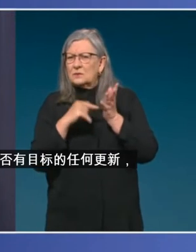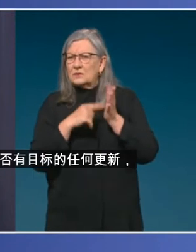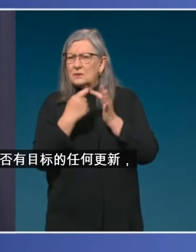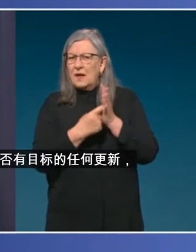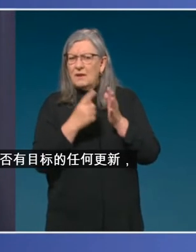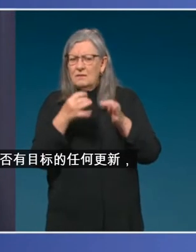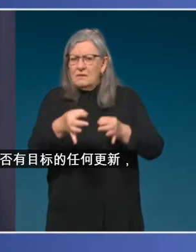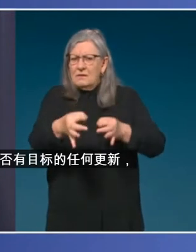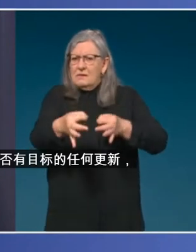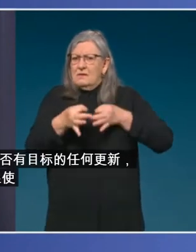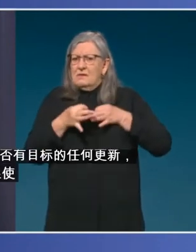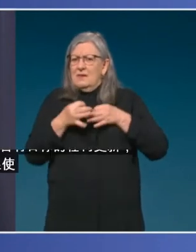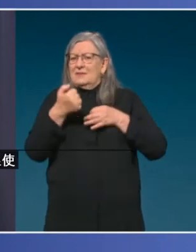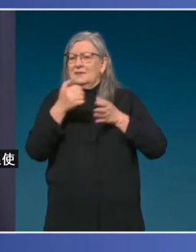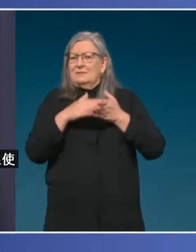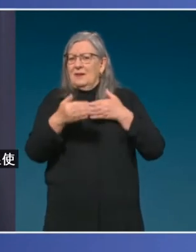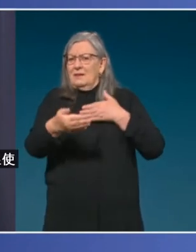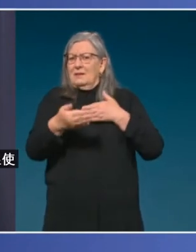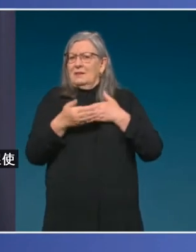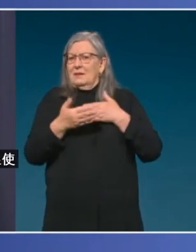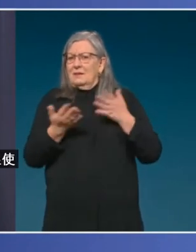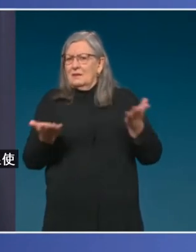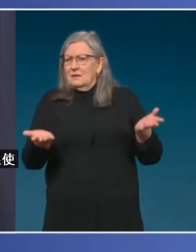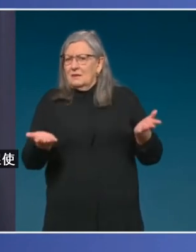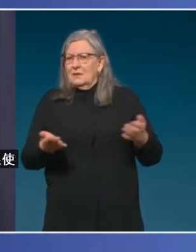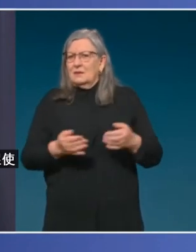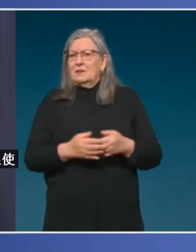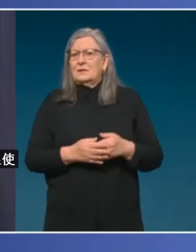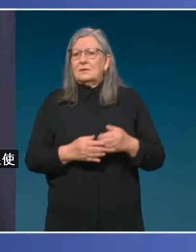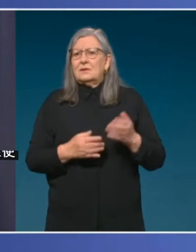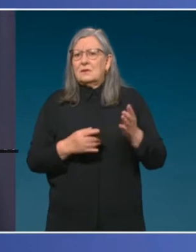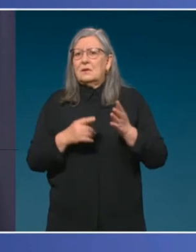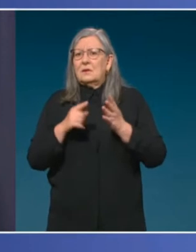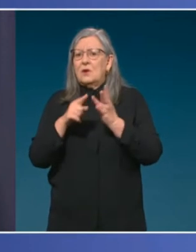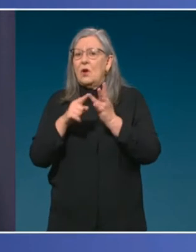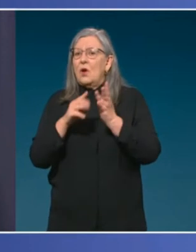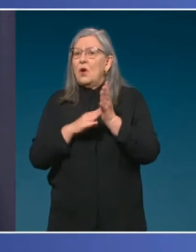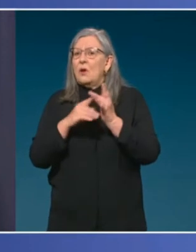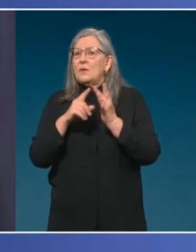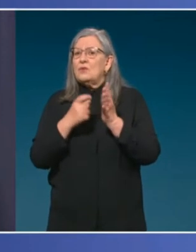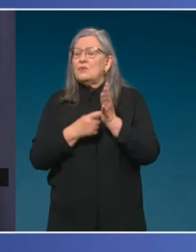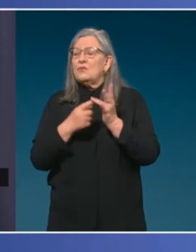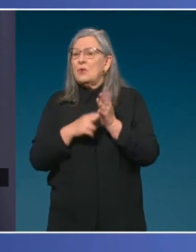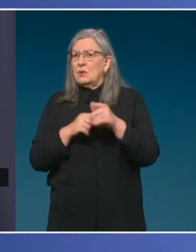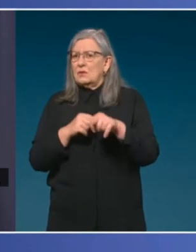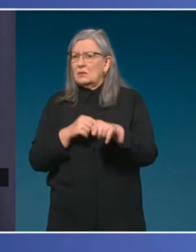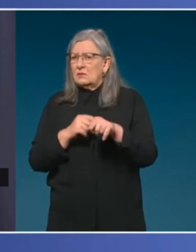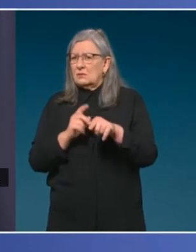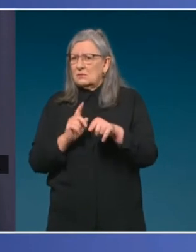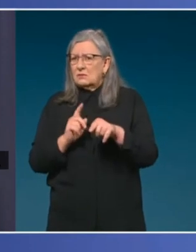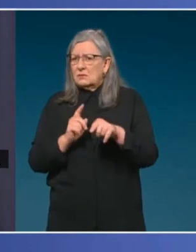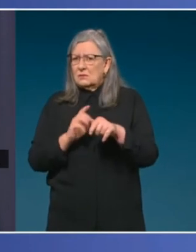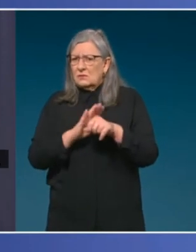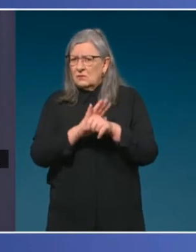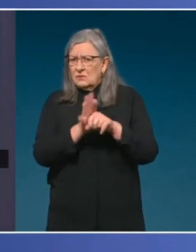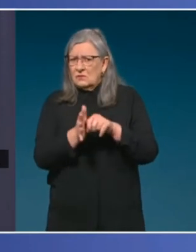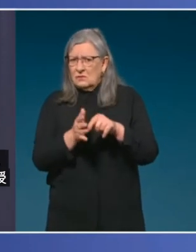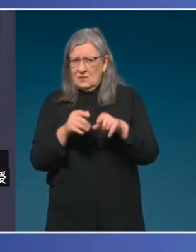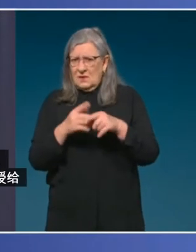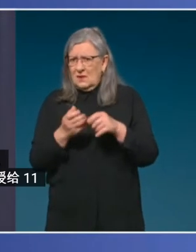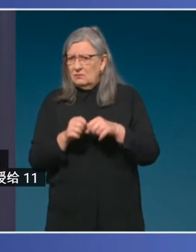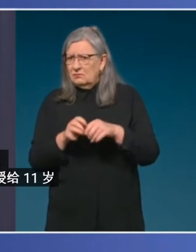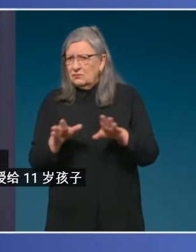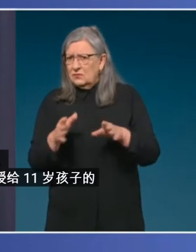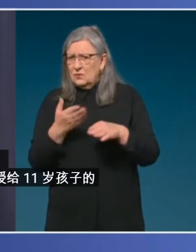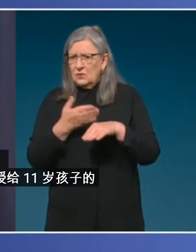has this Omicron outbreak prompted any consideration of expediting vaccinations for 5 to 11-year-old children? So on 5